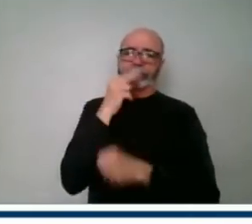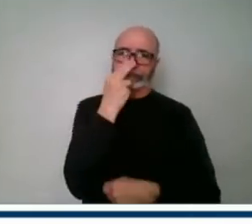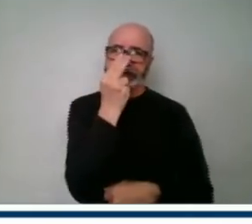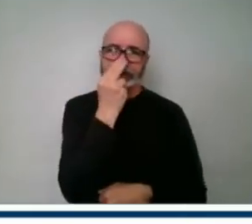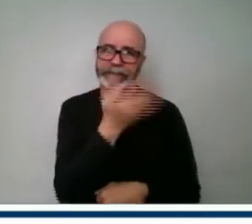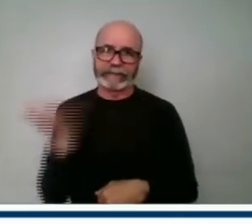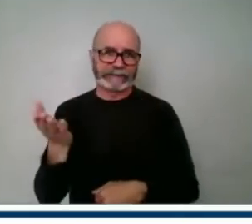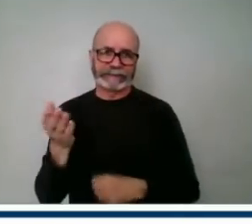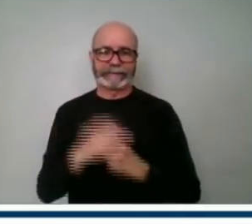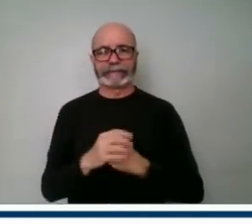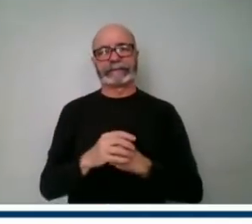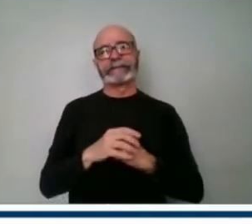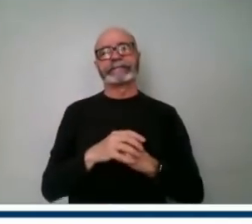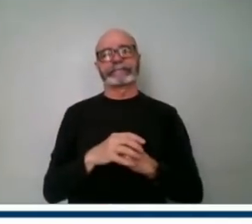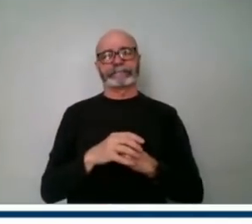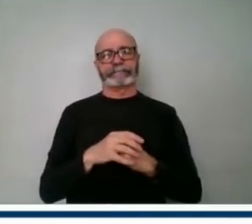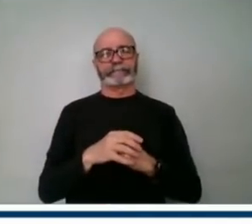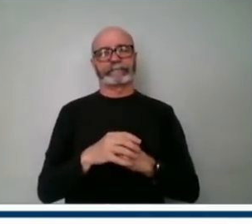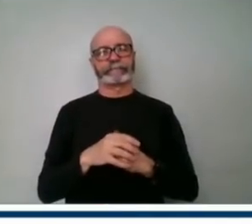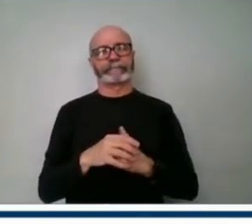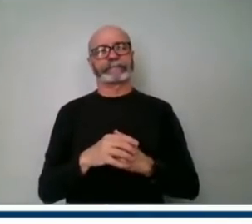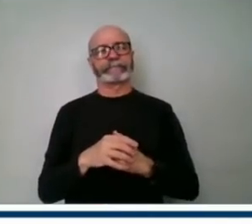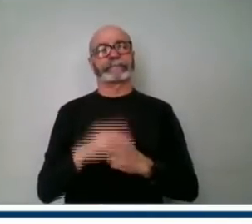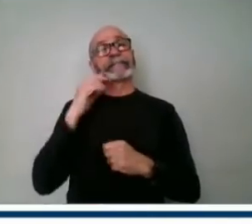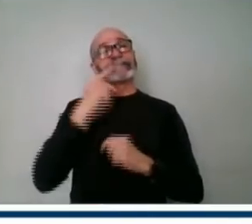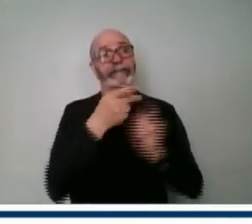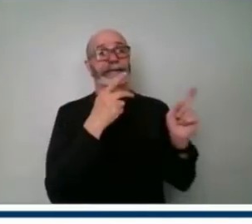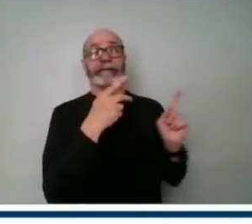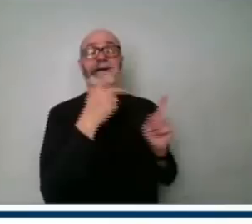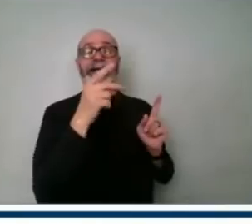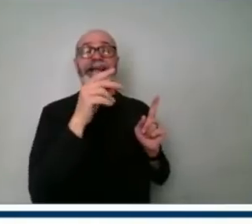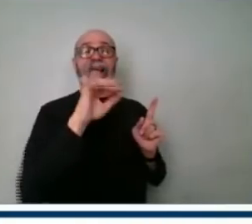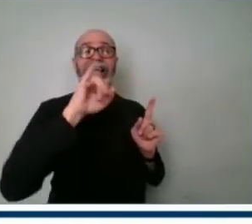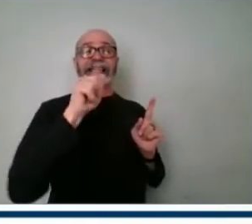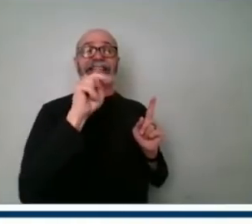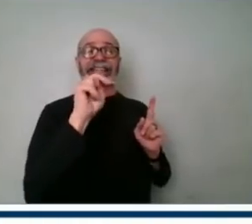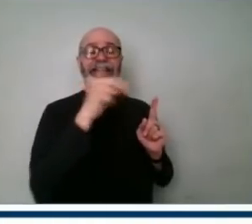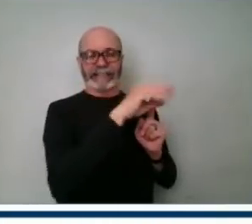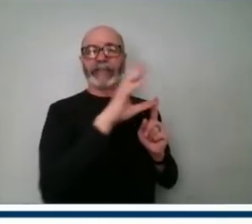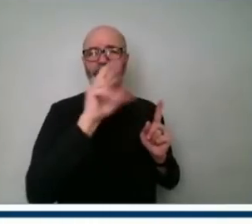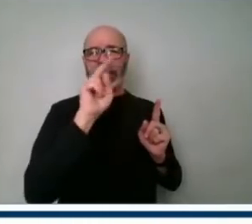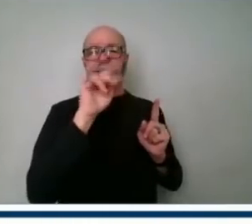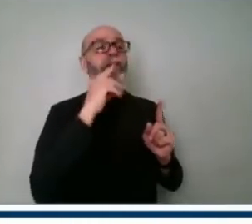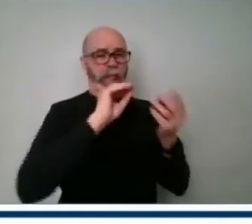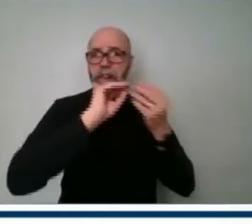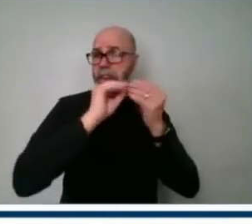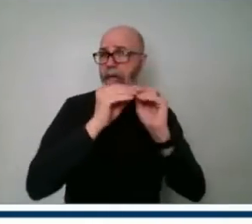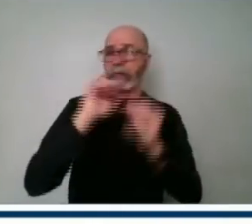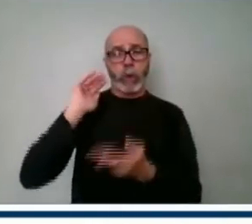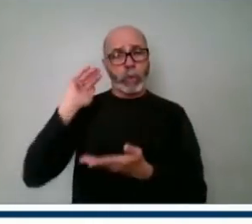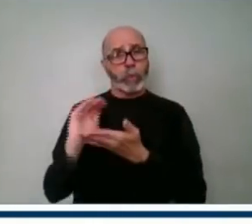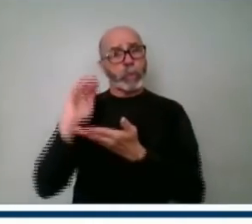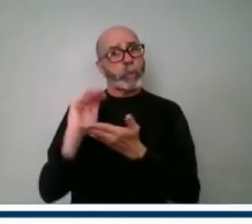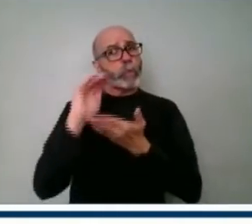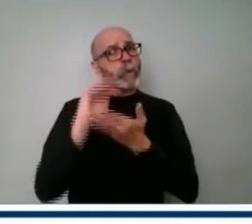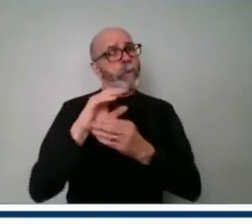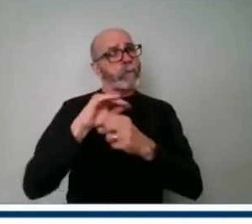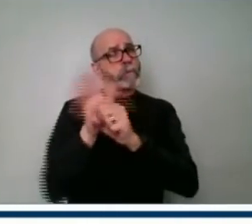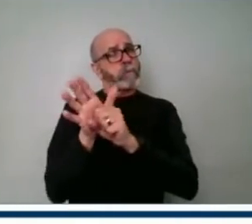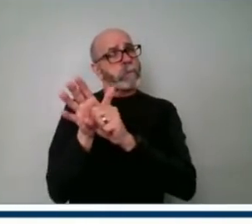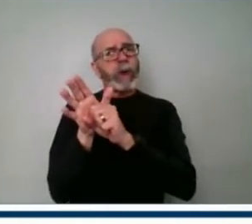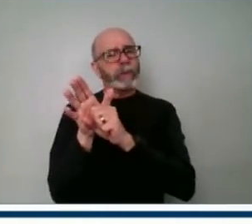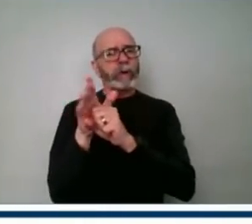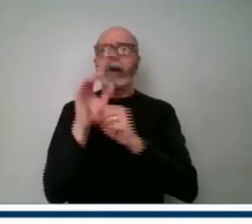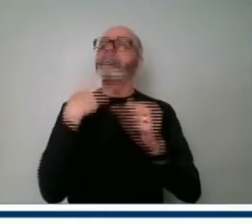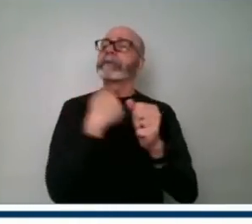As the Premier noted, we are in a very good position with our epidemiology. So much so that there are plans to reopen the